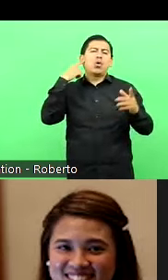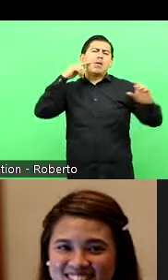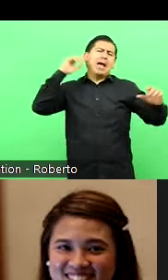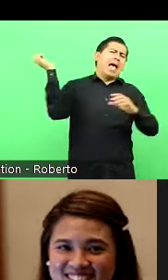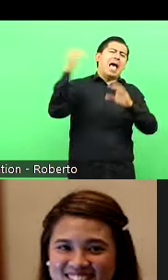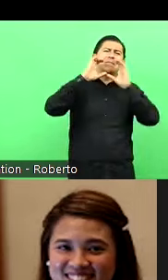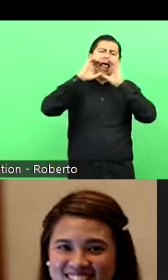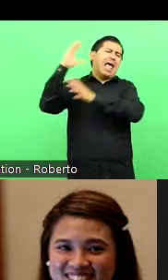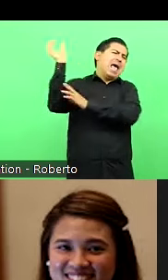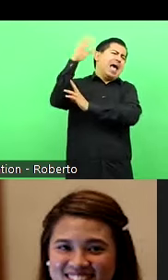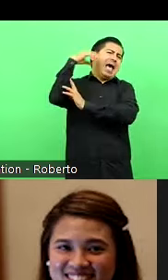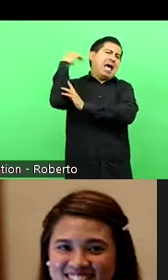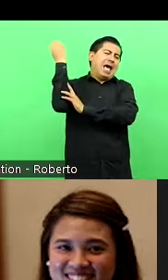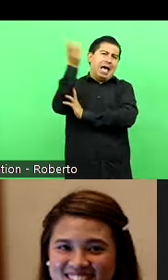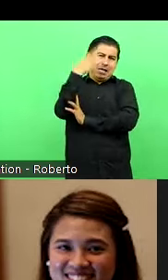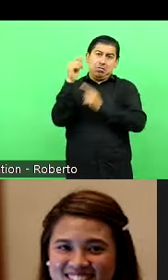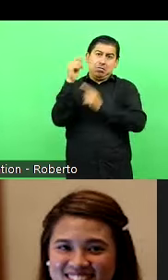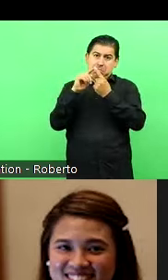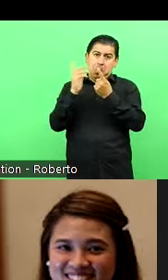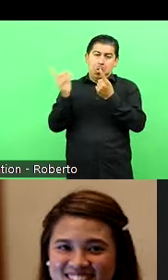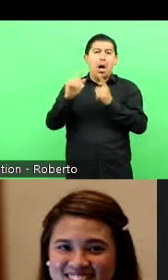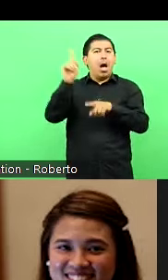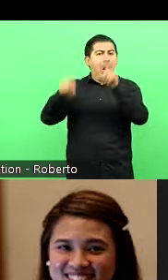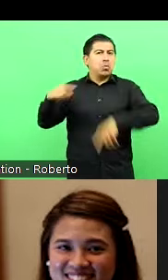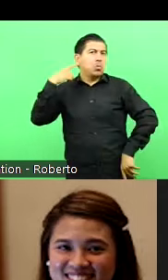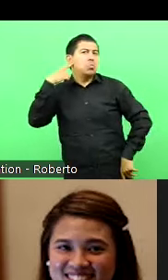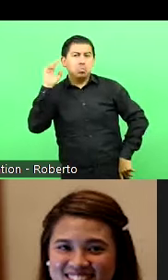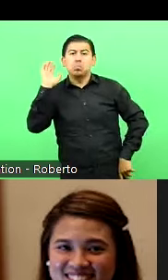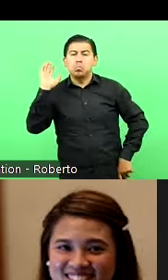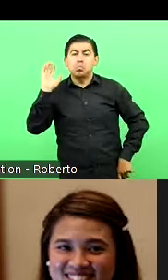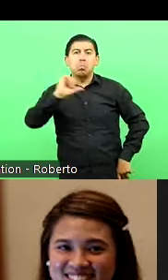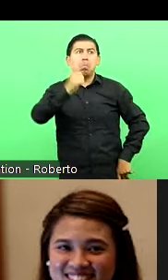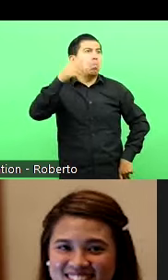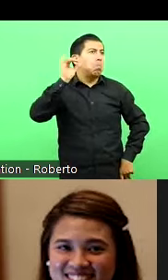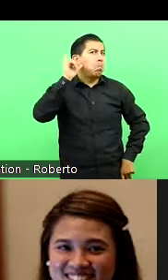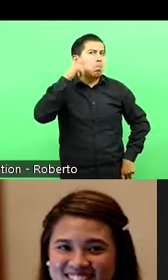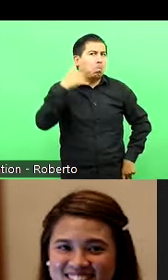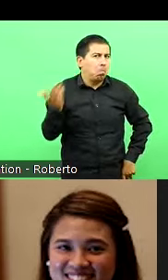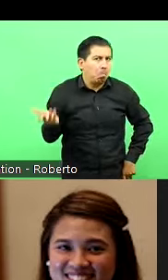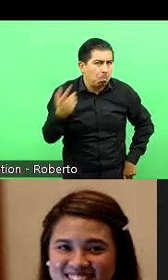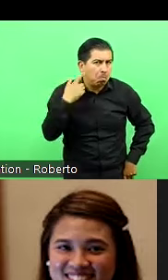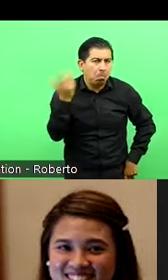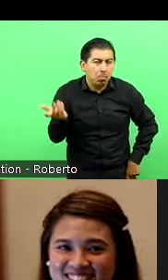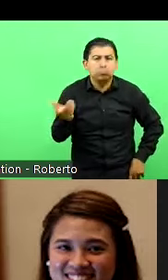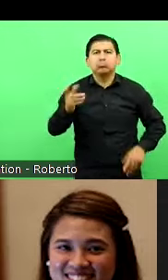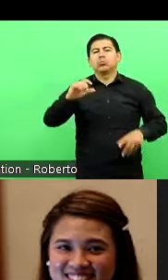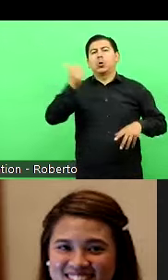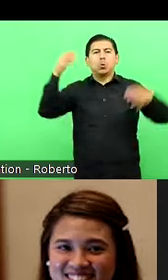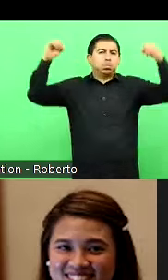course, we have to continue to build partnership and linkages, just like the partnership we have with UNDRR, so